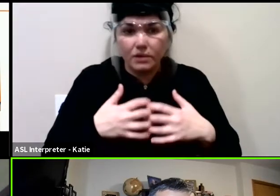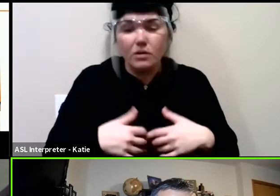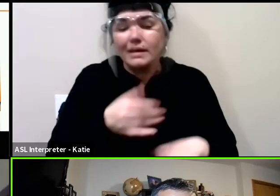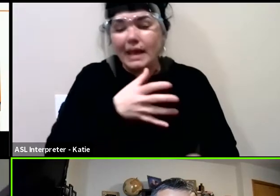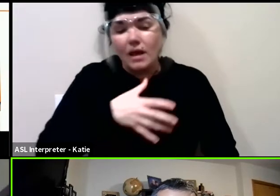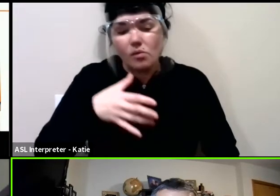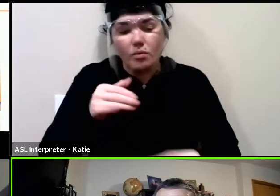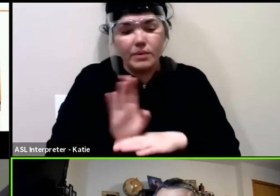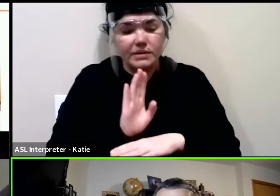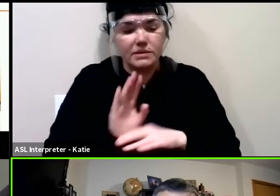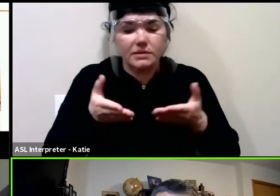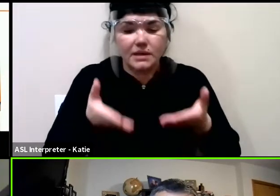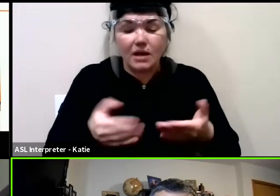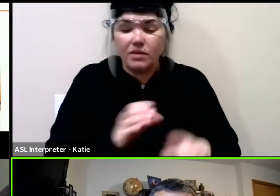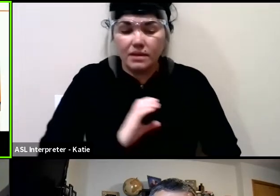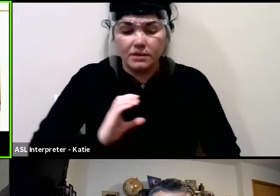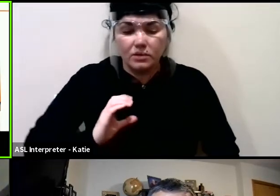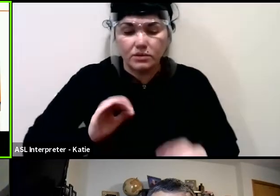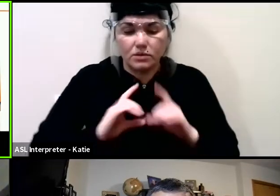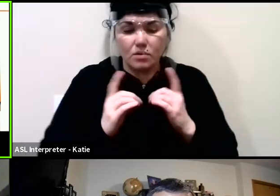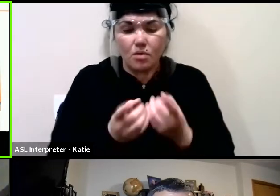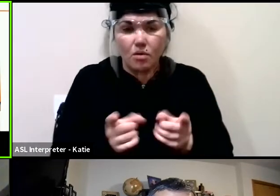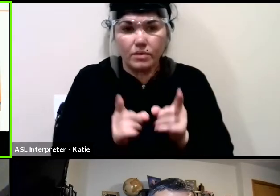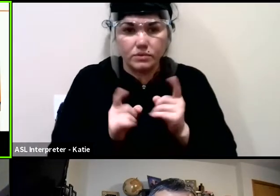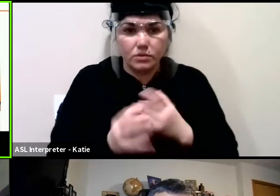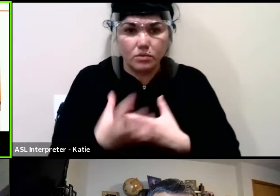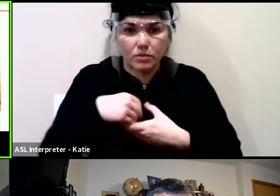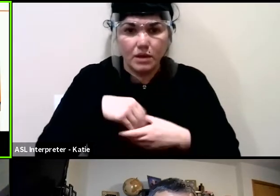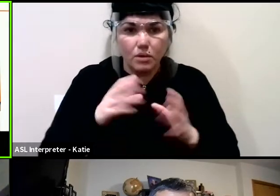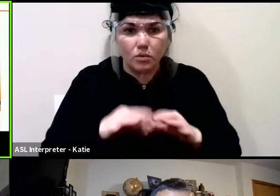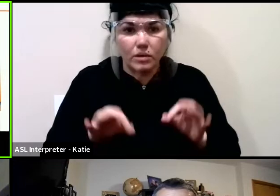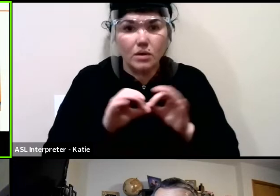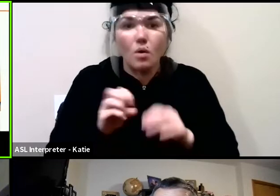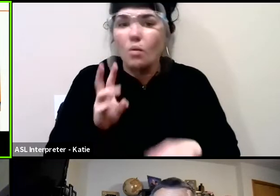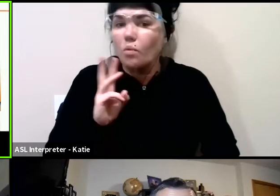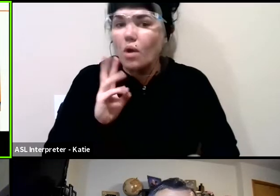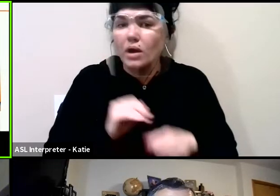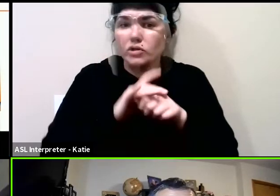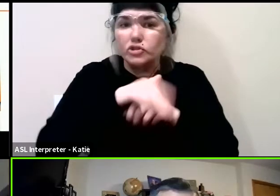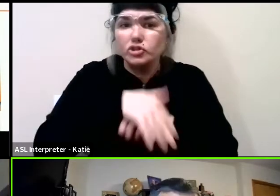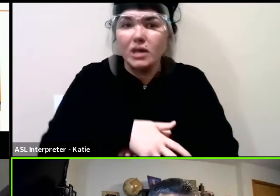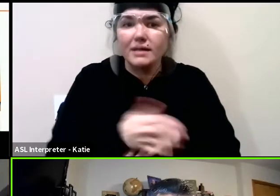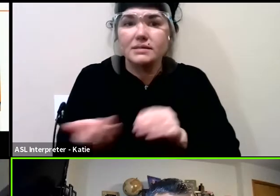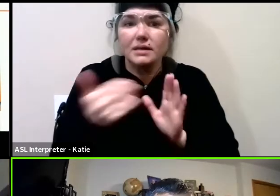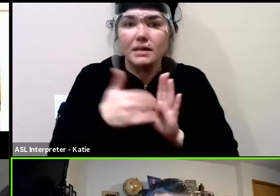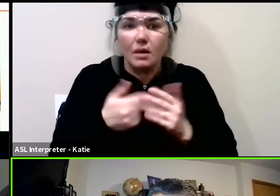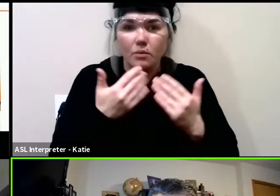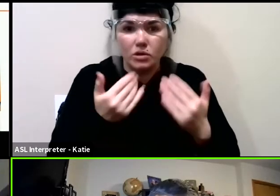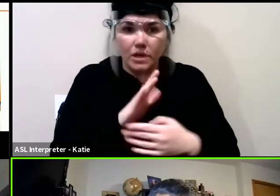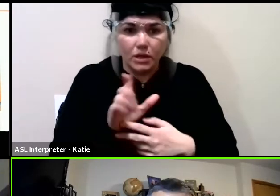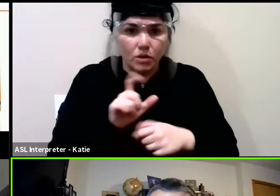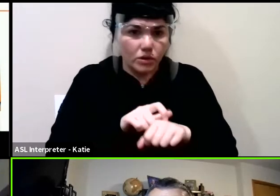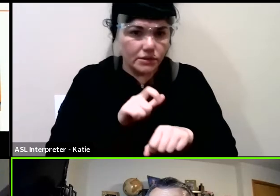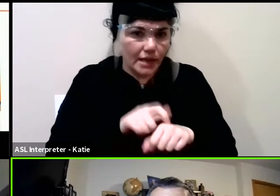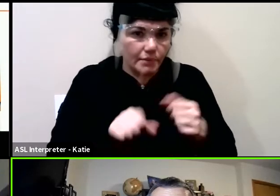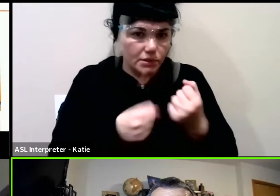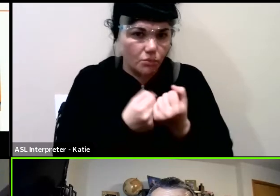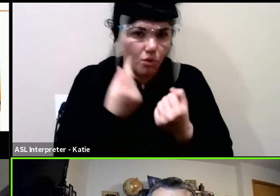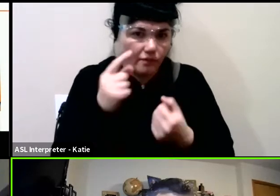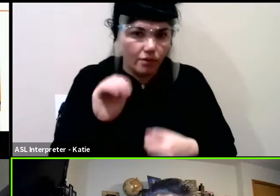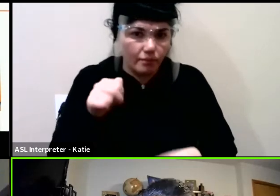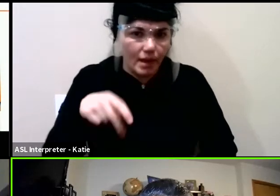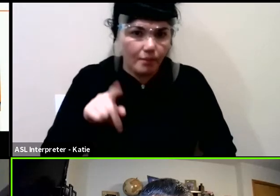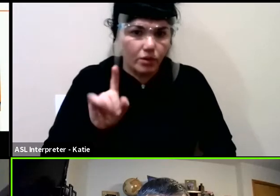there this congressional district would also encompass critical watersheds and i just again appreciate your time and support for map